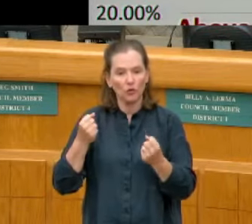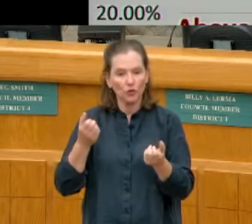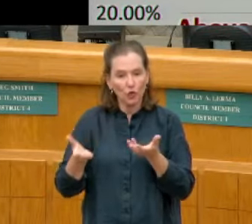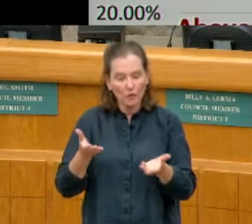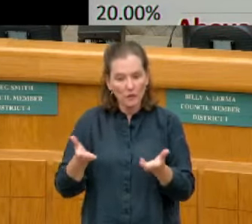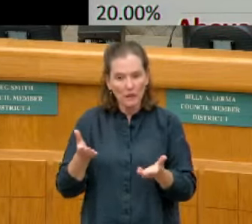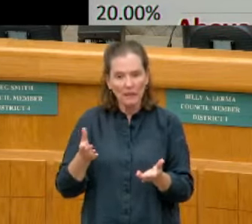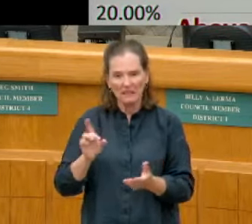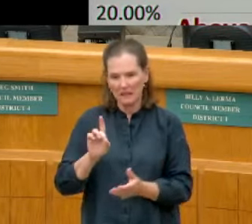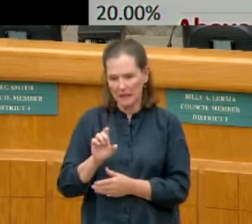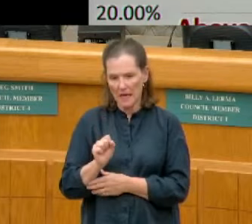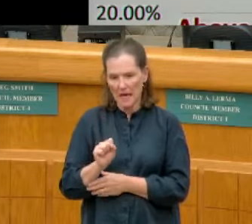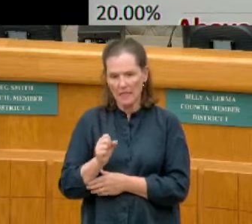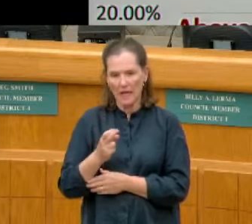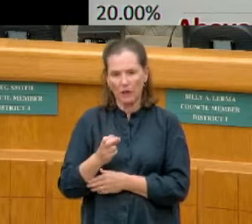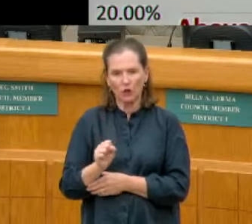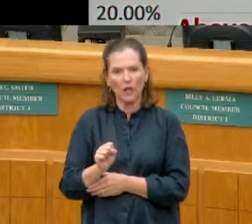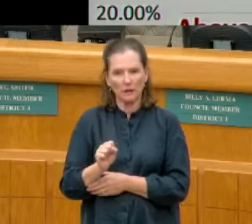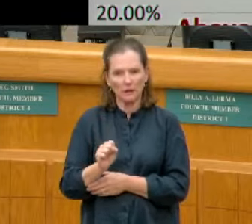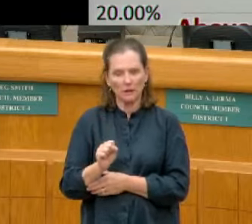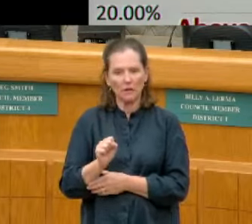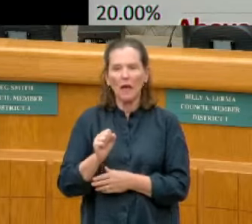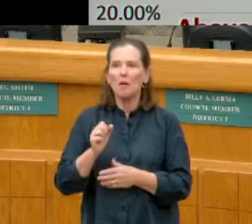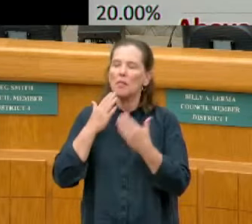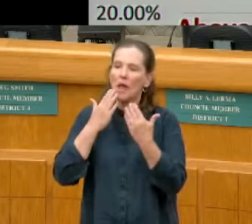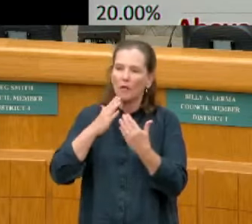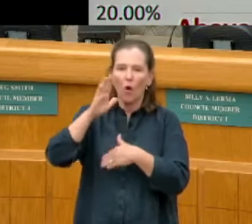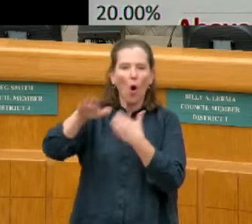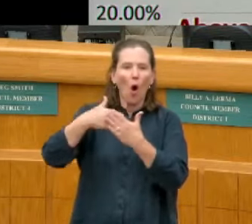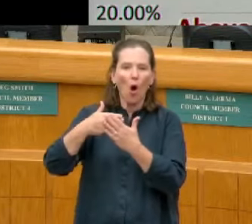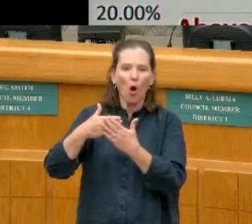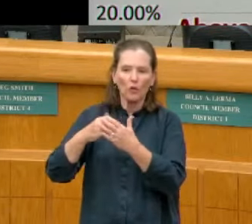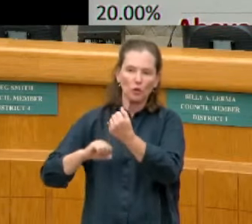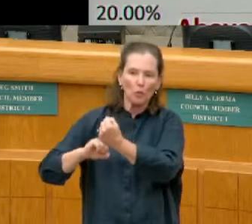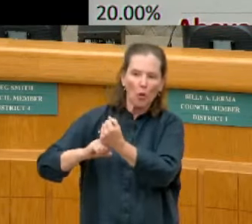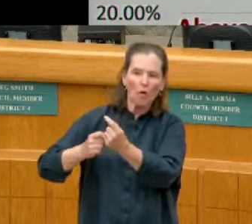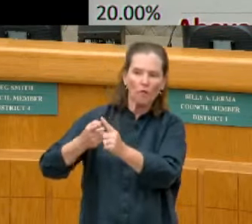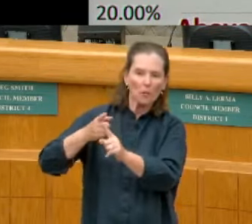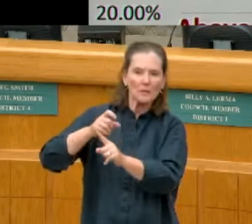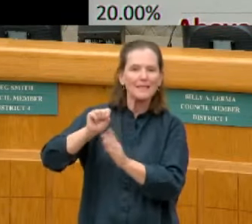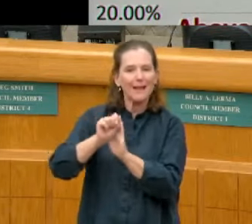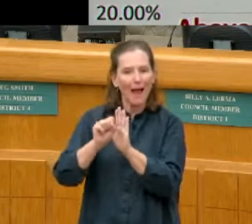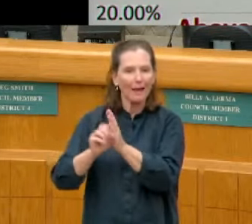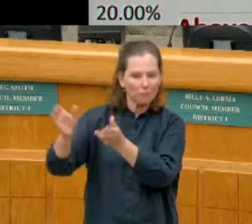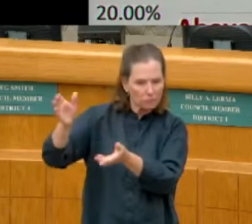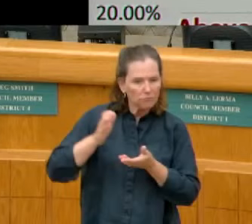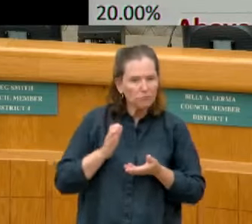sent and they will be sending in the future. And I'm grateful for our neighbors and our colleagues who have answered this call to serve.